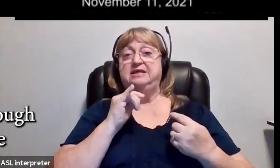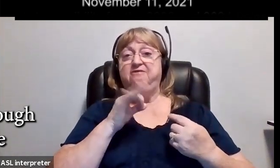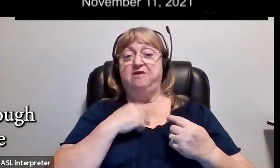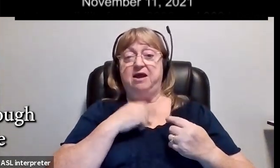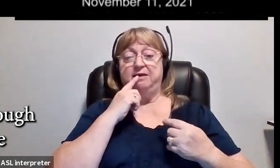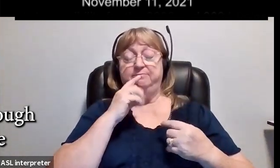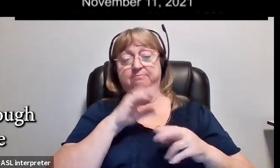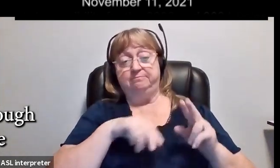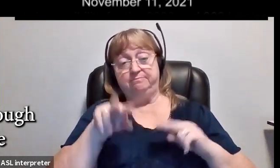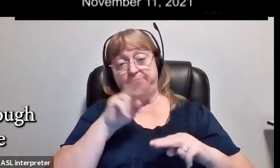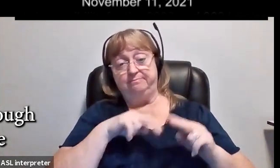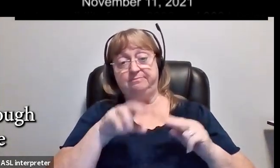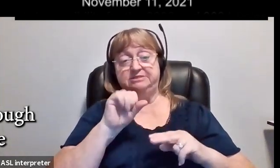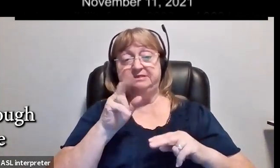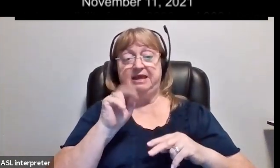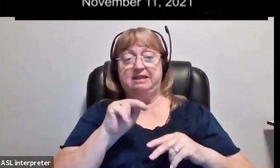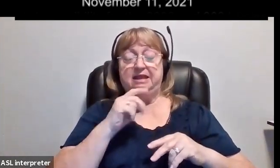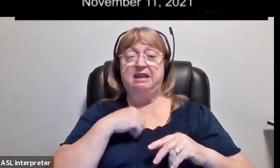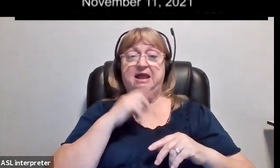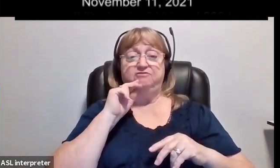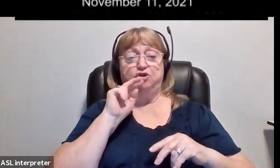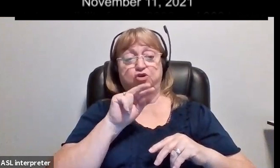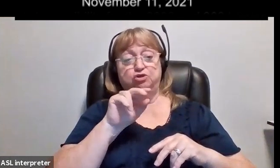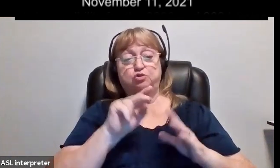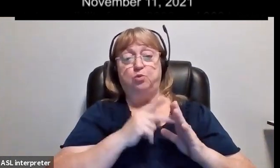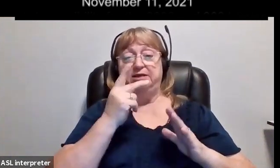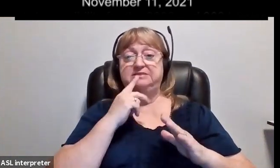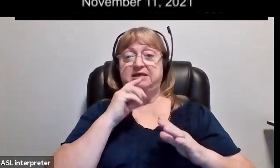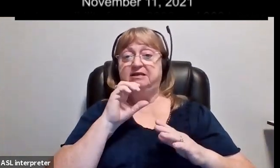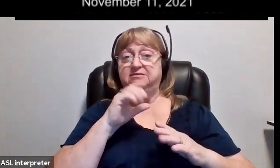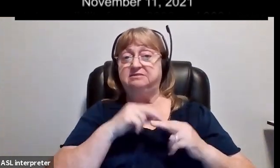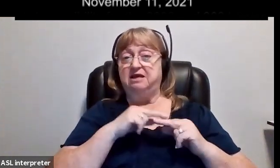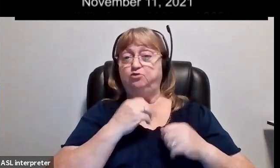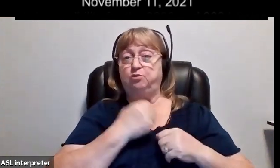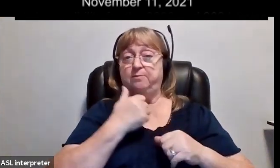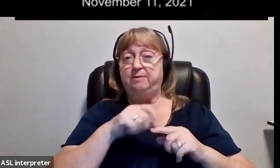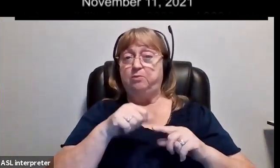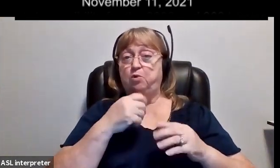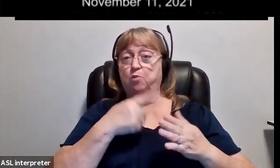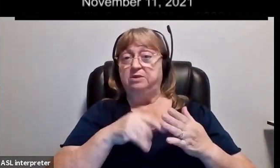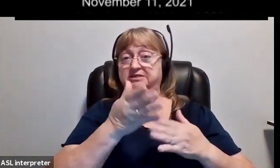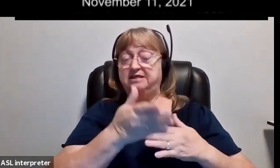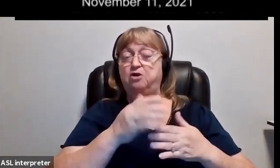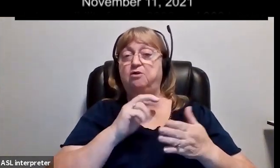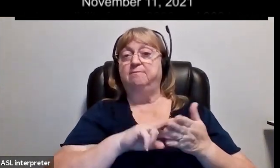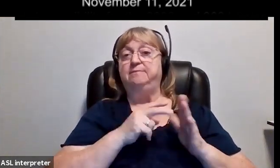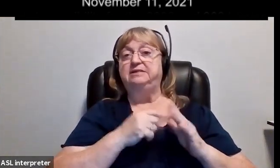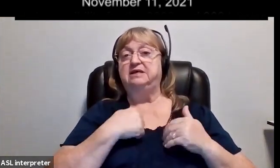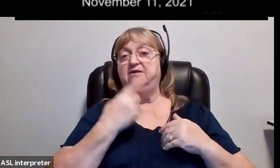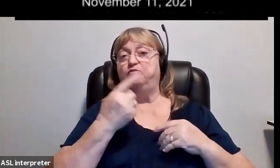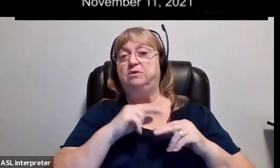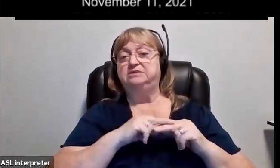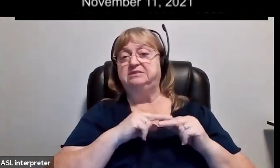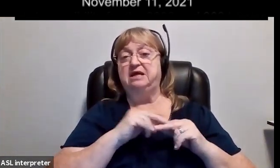scanning through and I have to look twice at a slide to remember what was on it, that's an indication to me that I have a slide